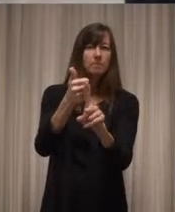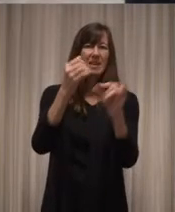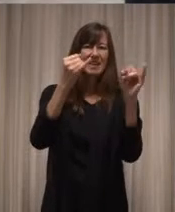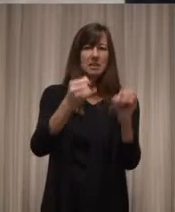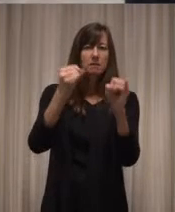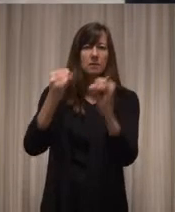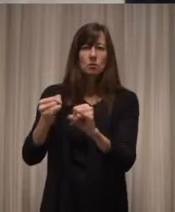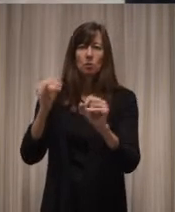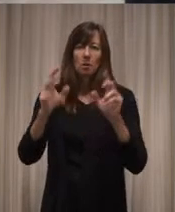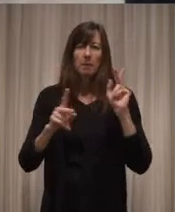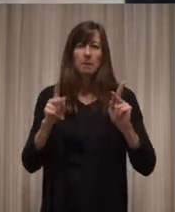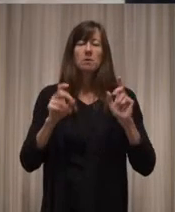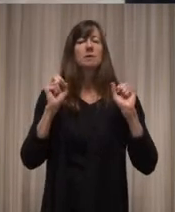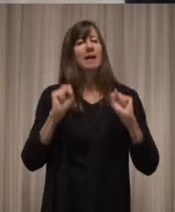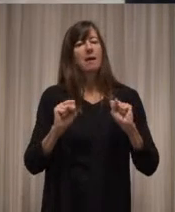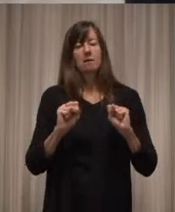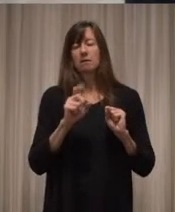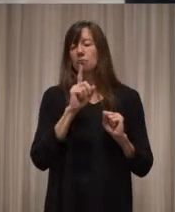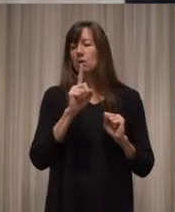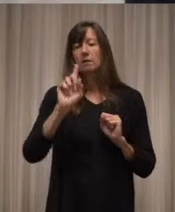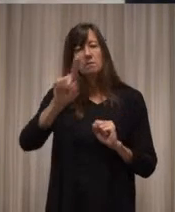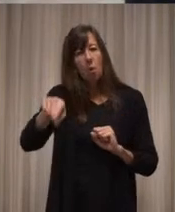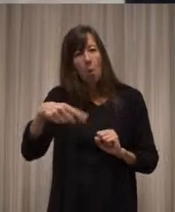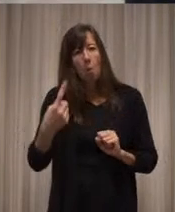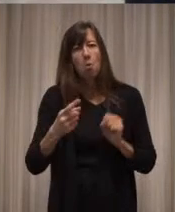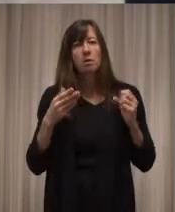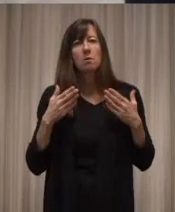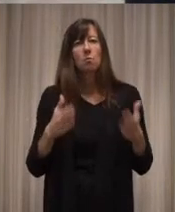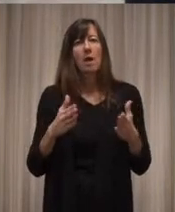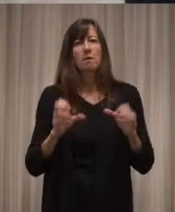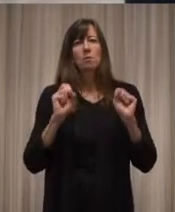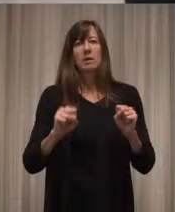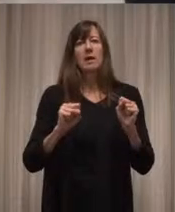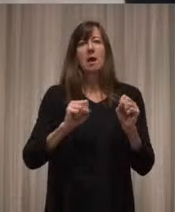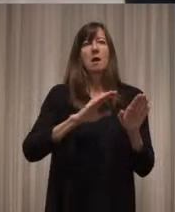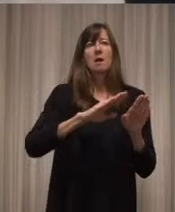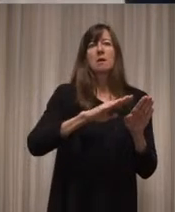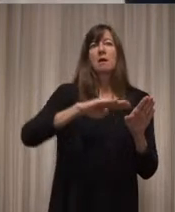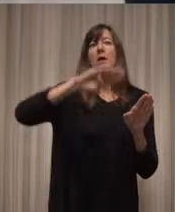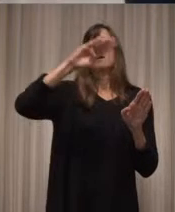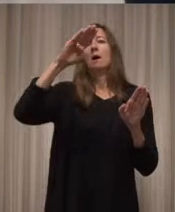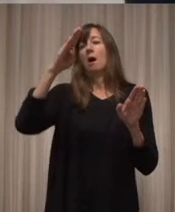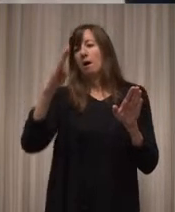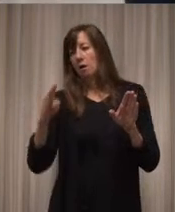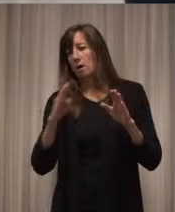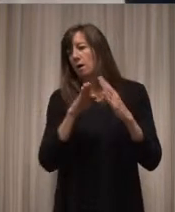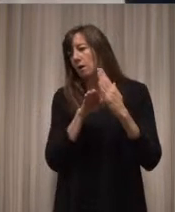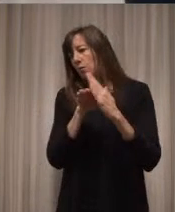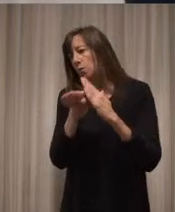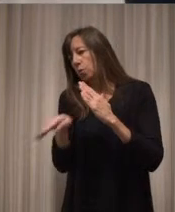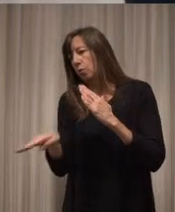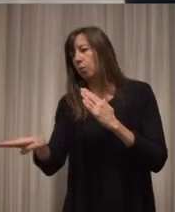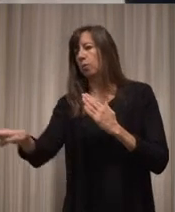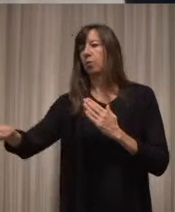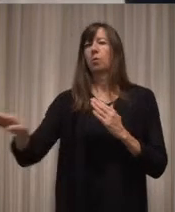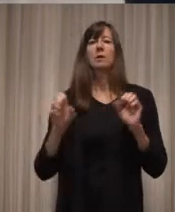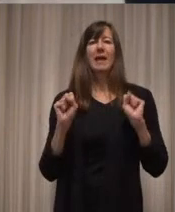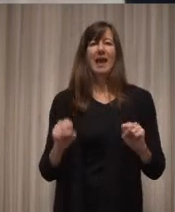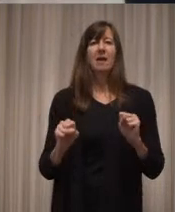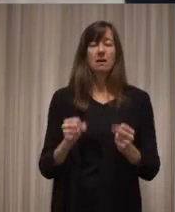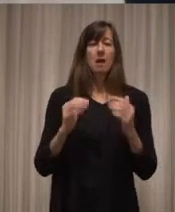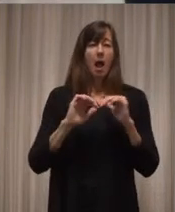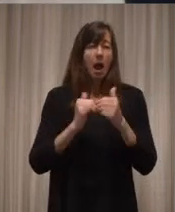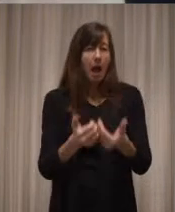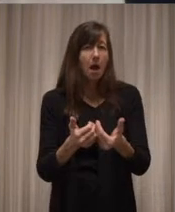wave and flatten this curve. And I know I'm continuing to sound like a broken record, but we know what works